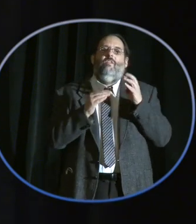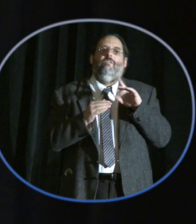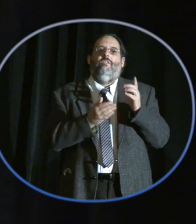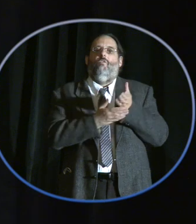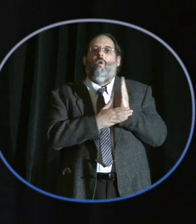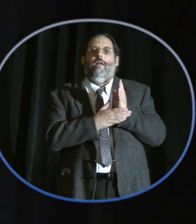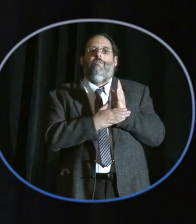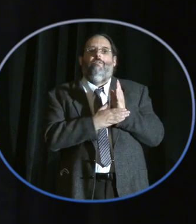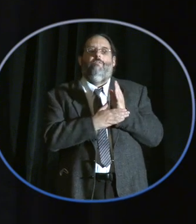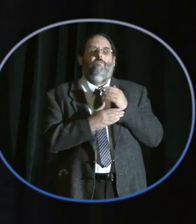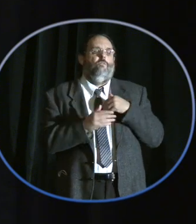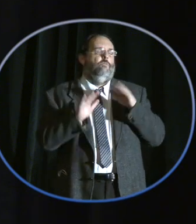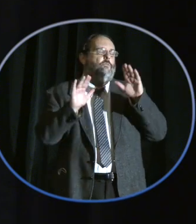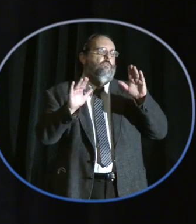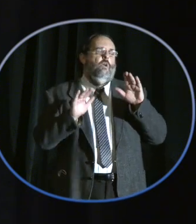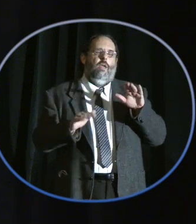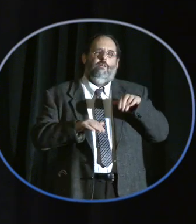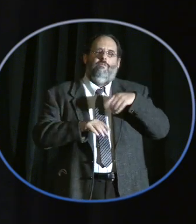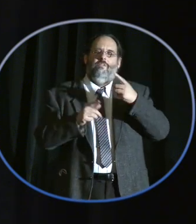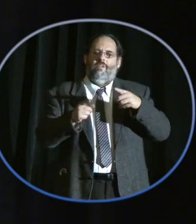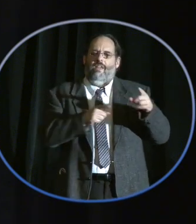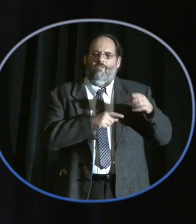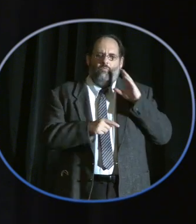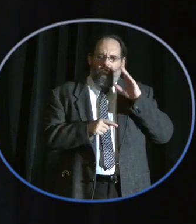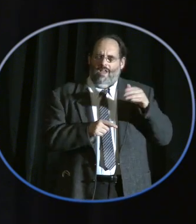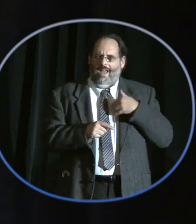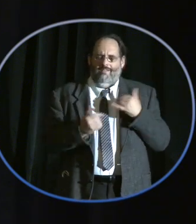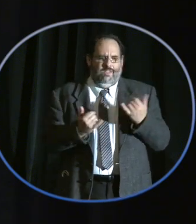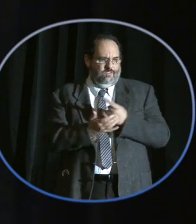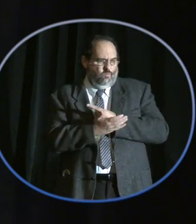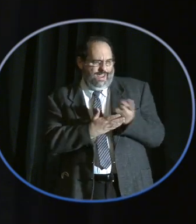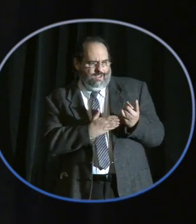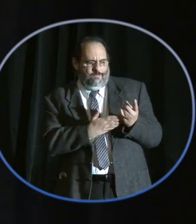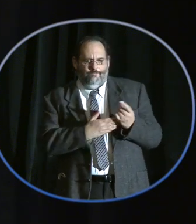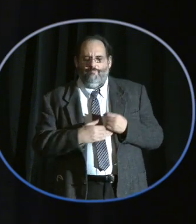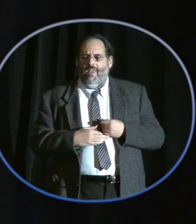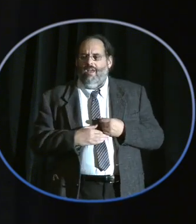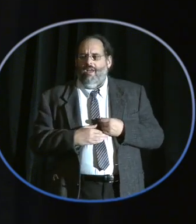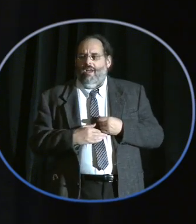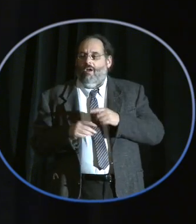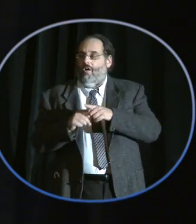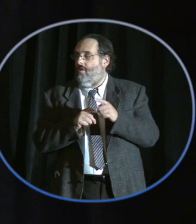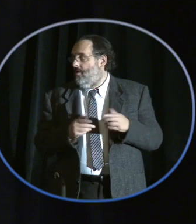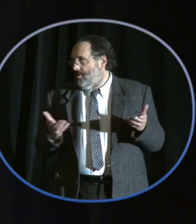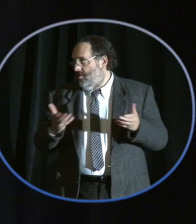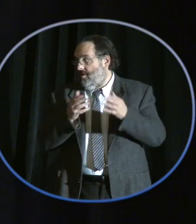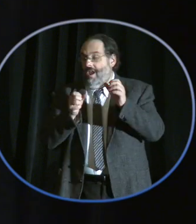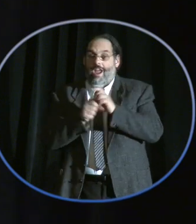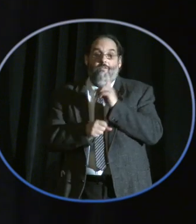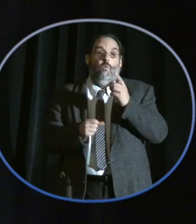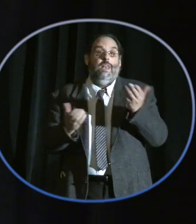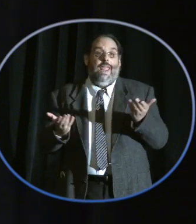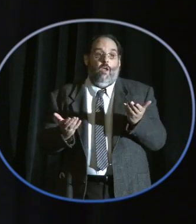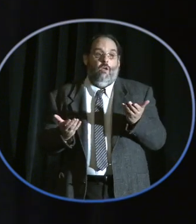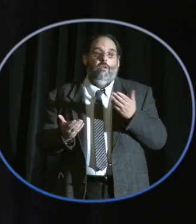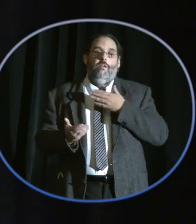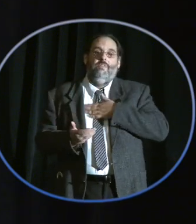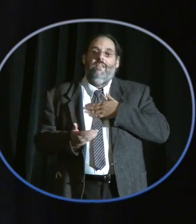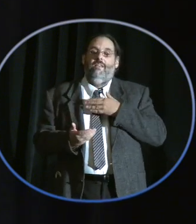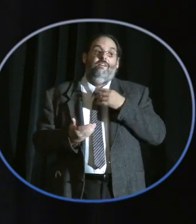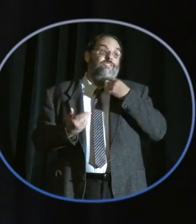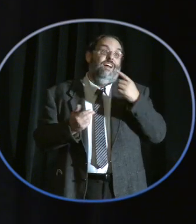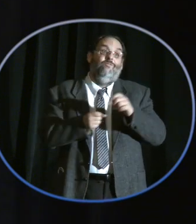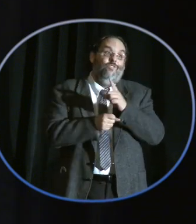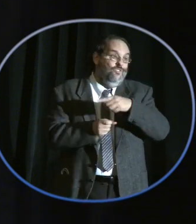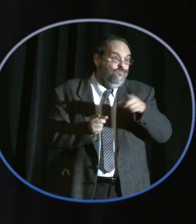Civil Rights for the incredible lineup of events that you'll be putting on throughout this week. And I want to encourage everyone here to tell